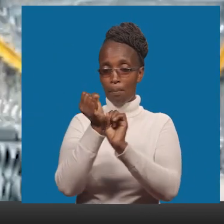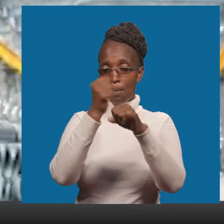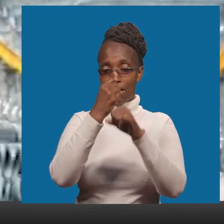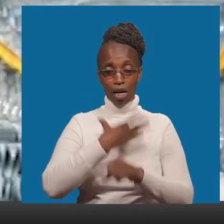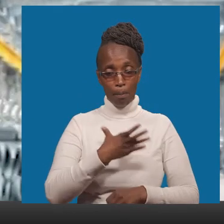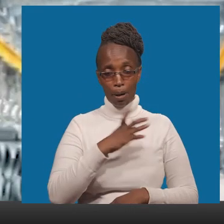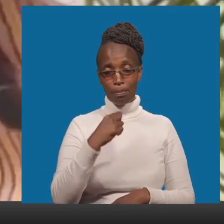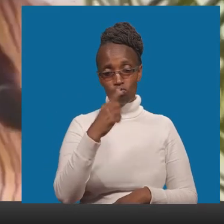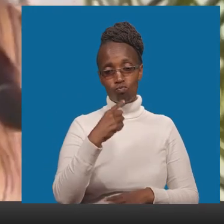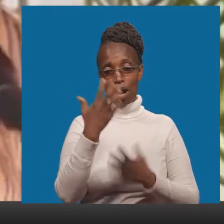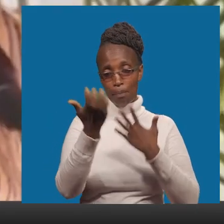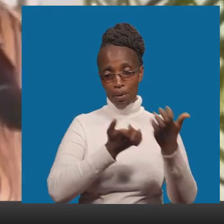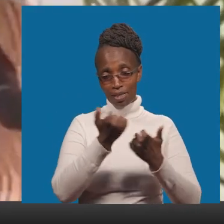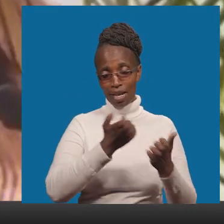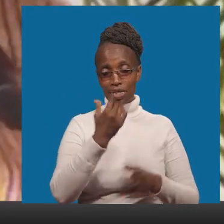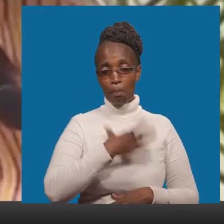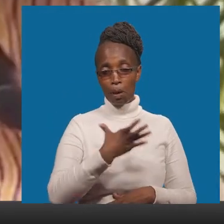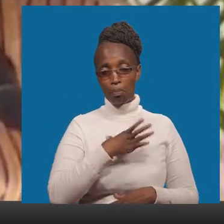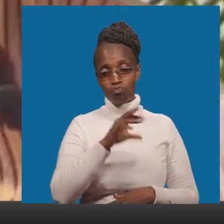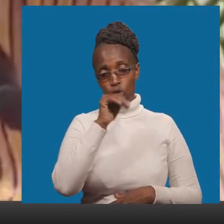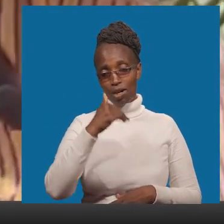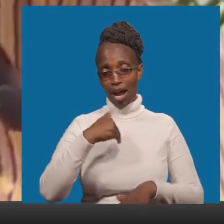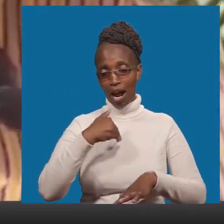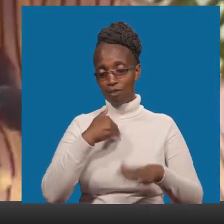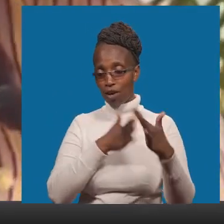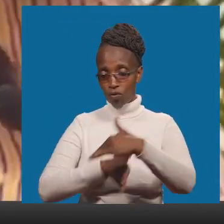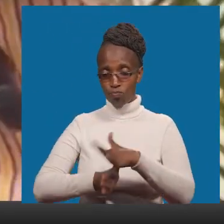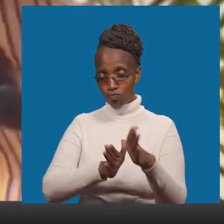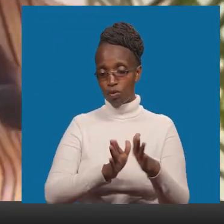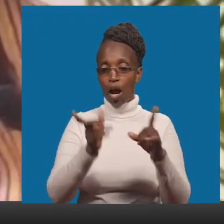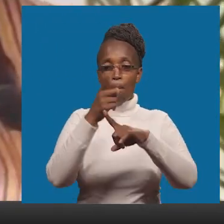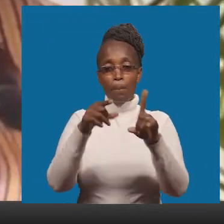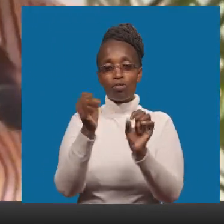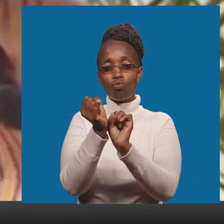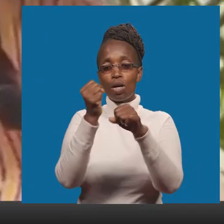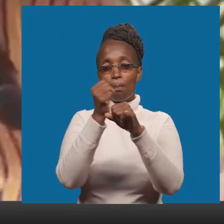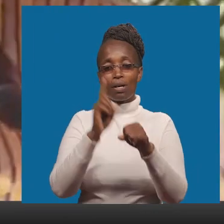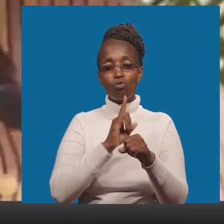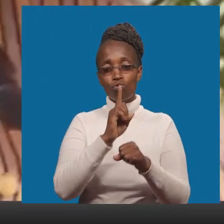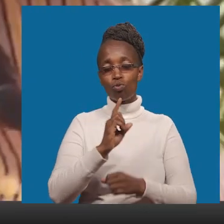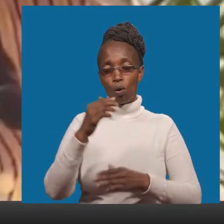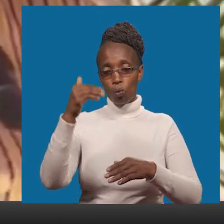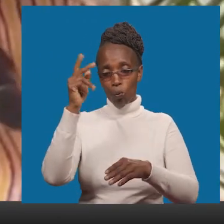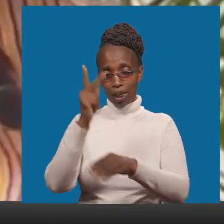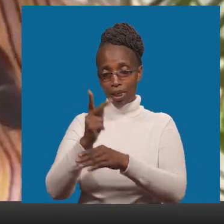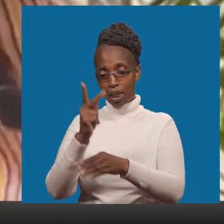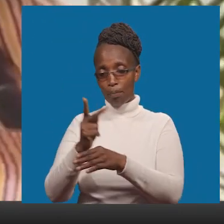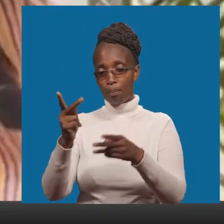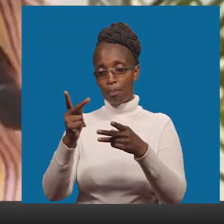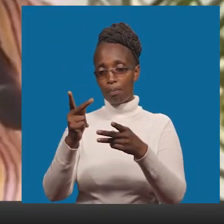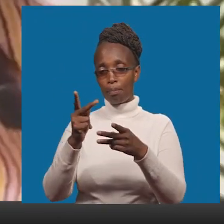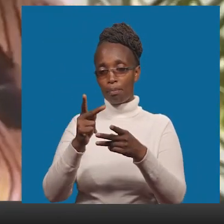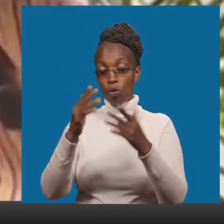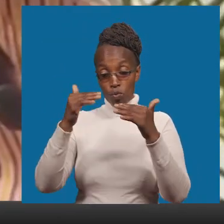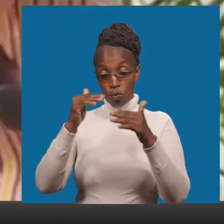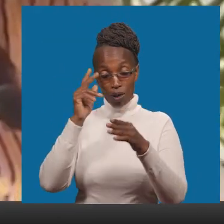humu nchini. That we are going to make sure that we put in place policy framework, and I have already